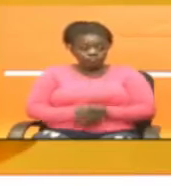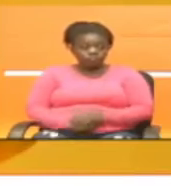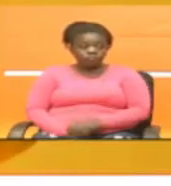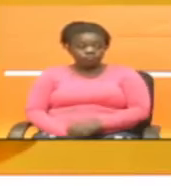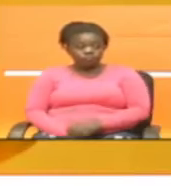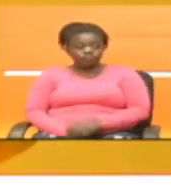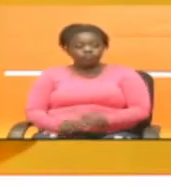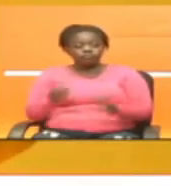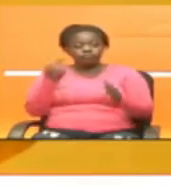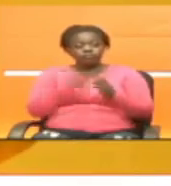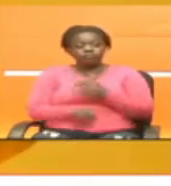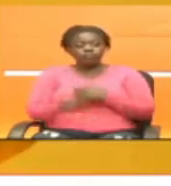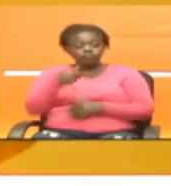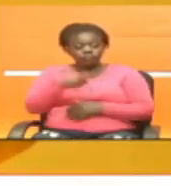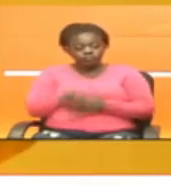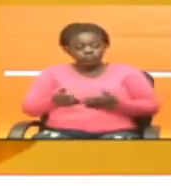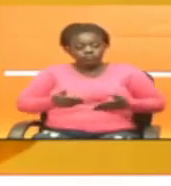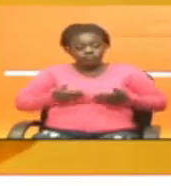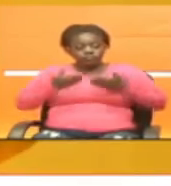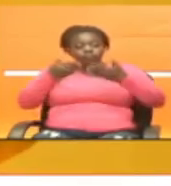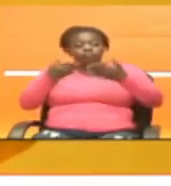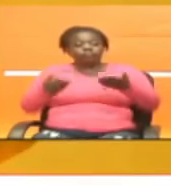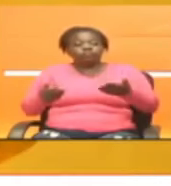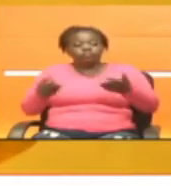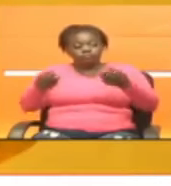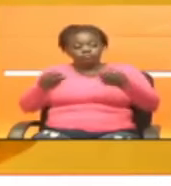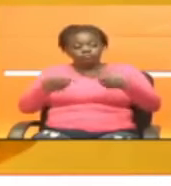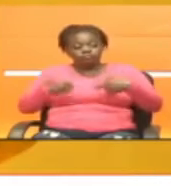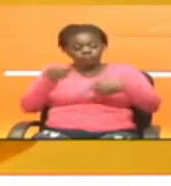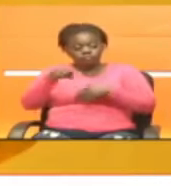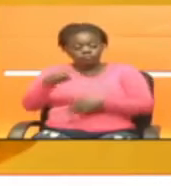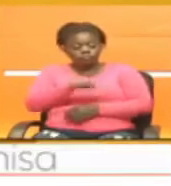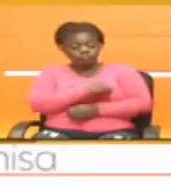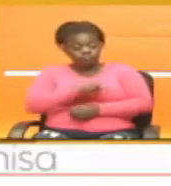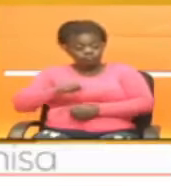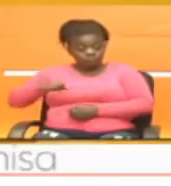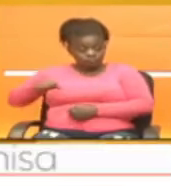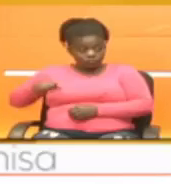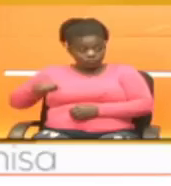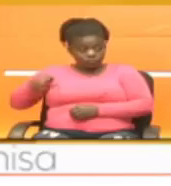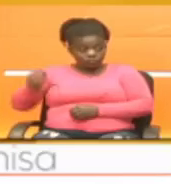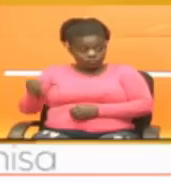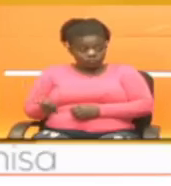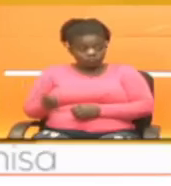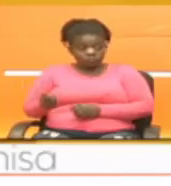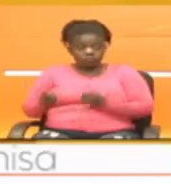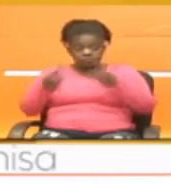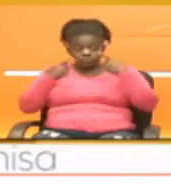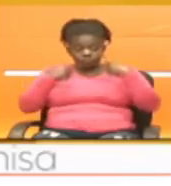What they suffered as a result of their refusal to